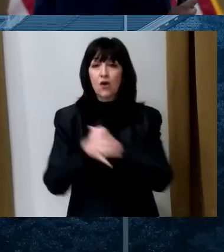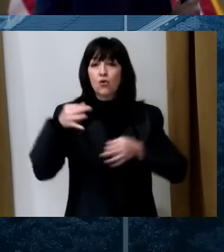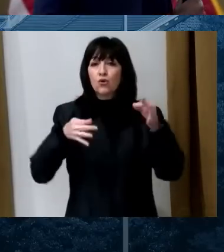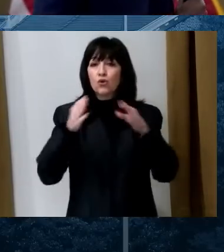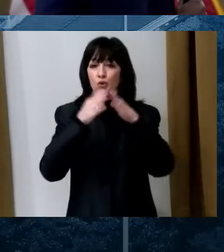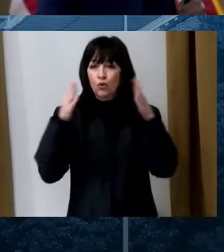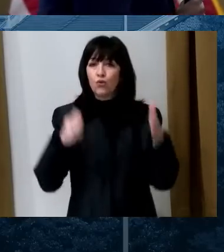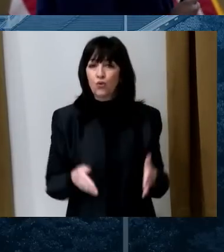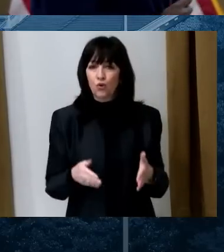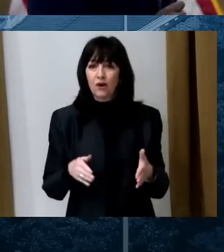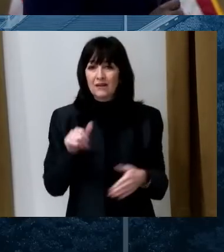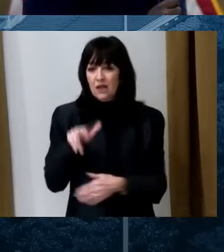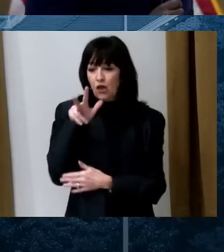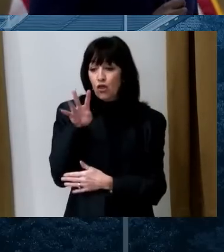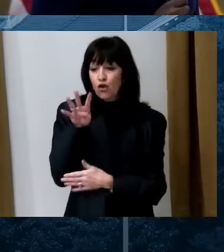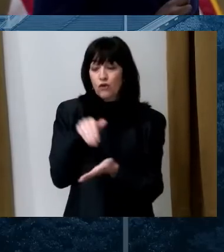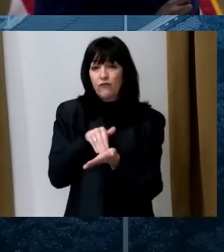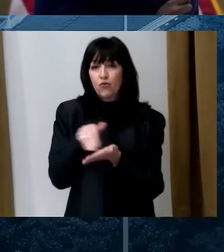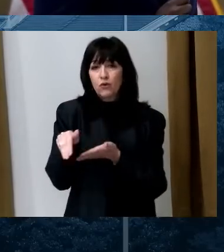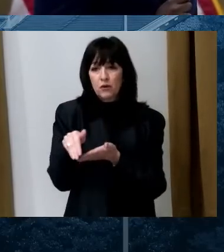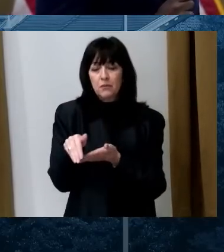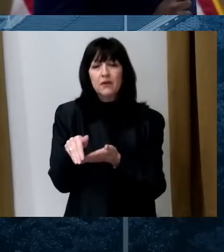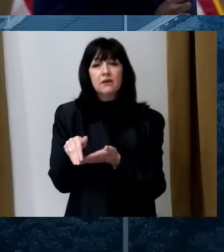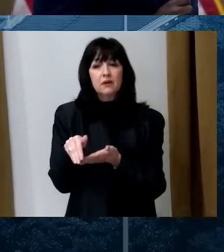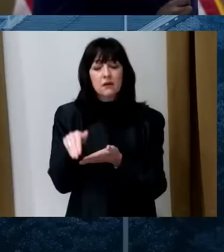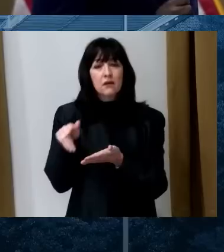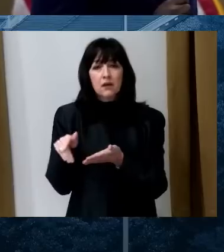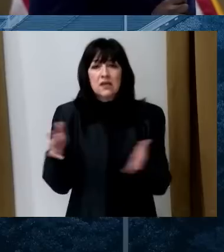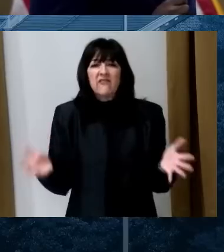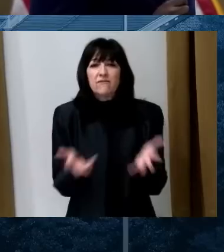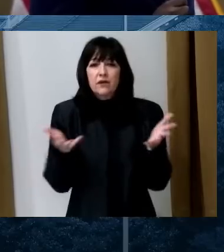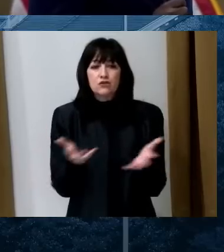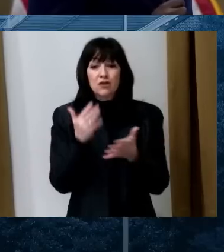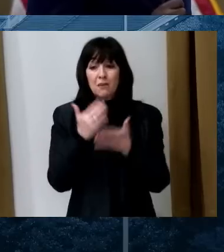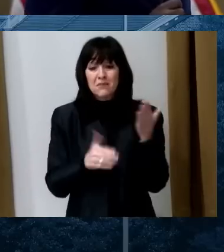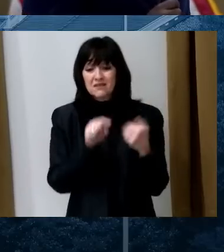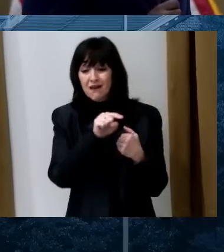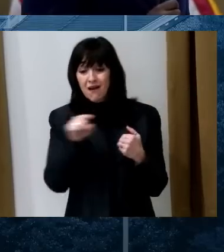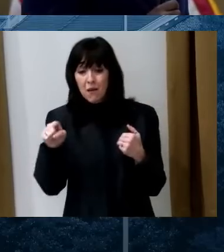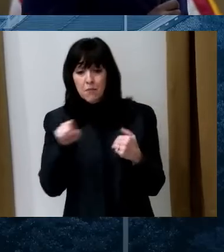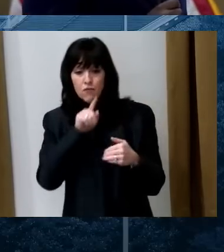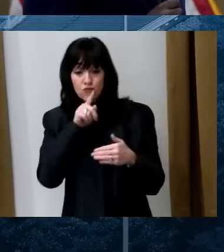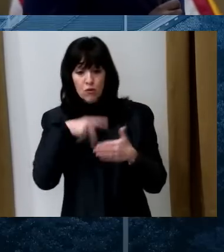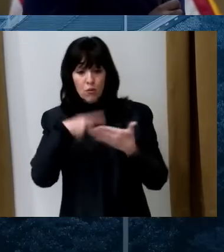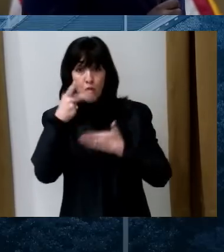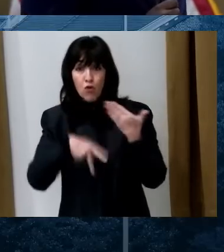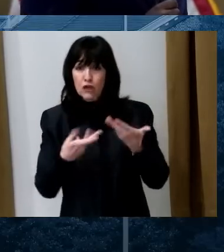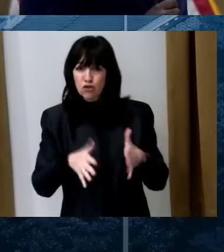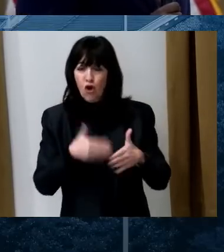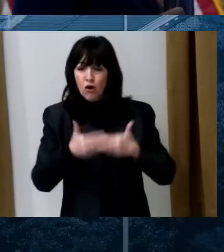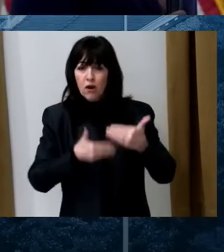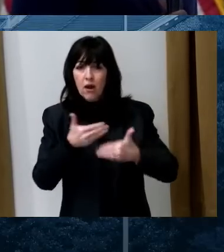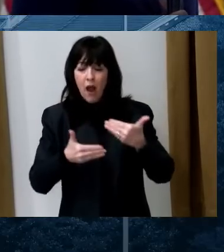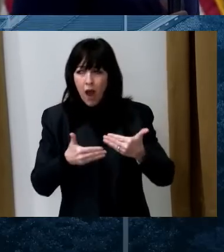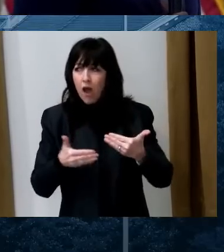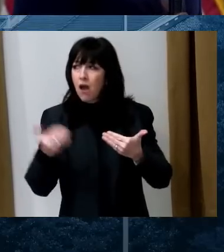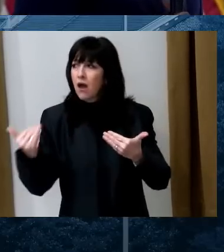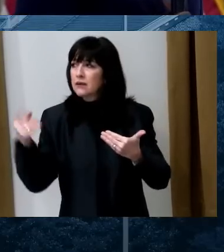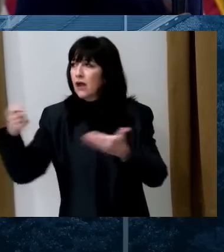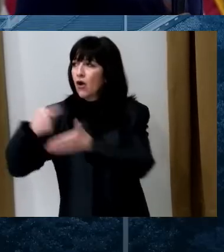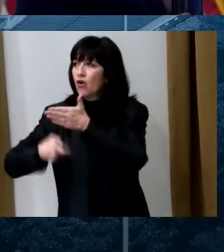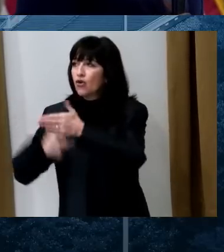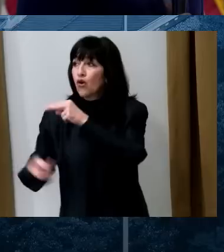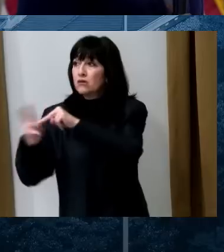really, this $34 million here really just addresses some of the inflationary impact that we've seen, some of the original